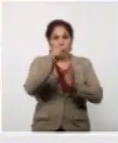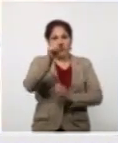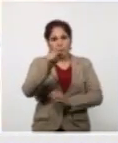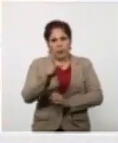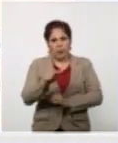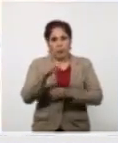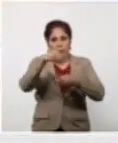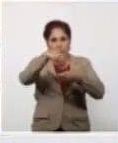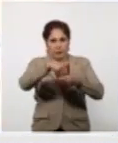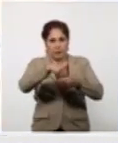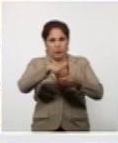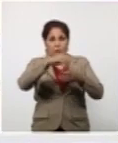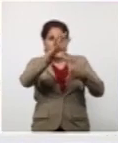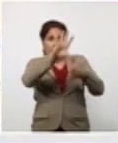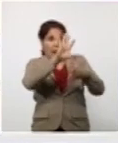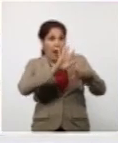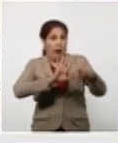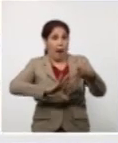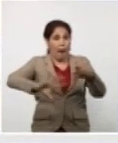5.97%.